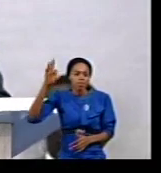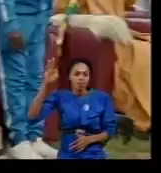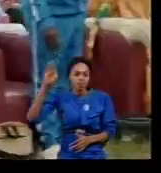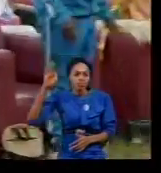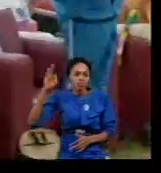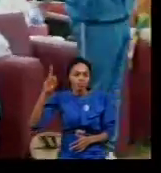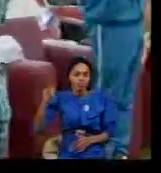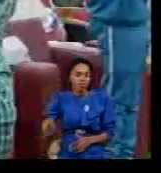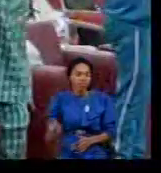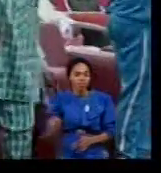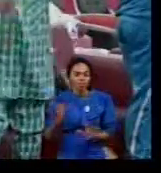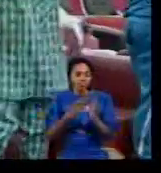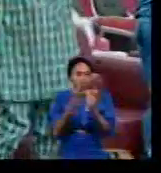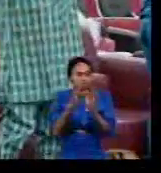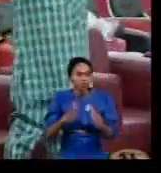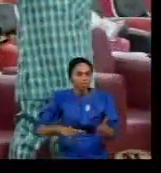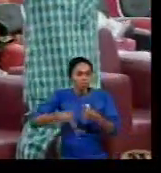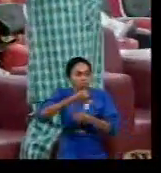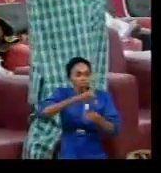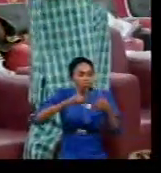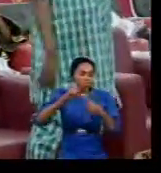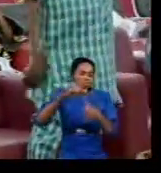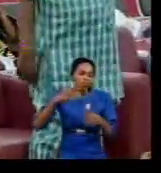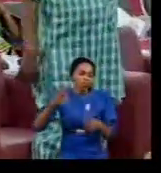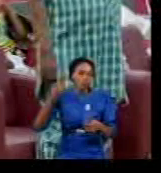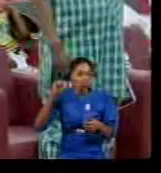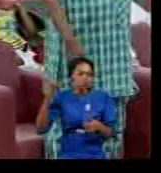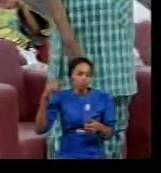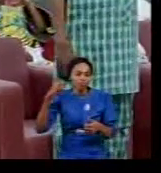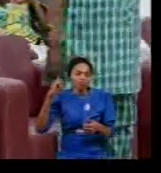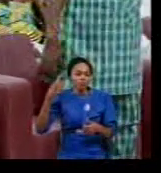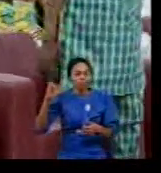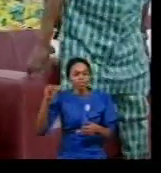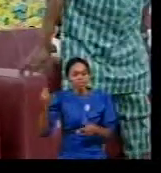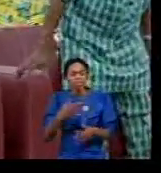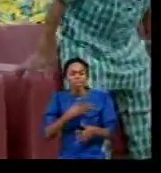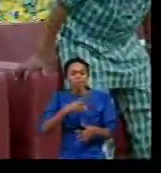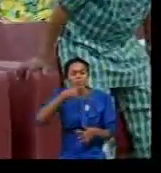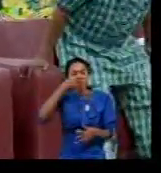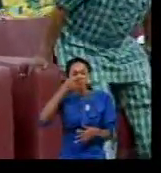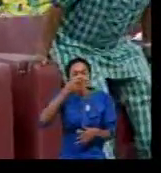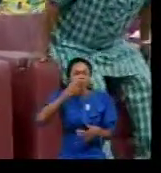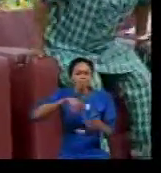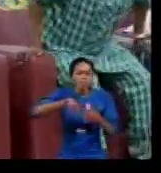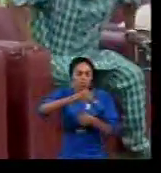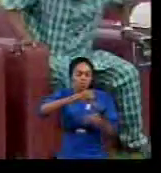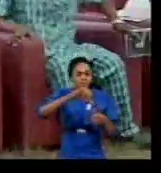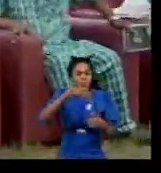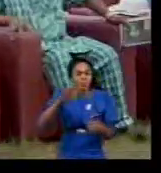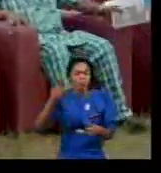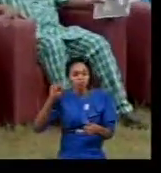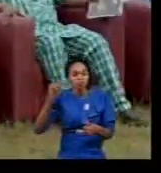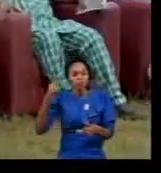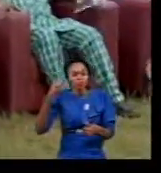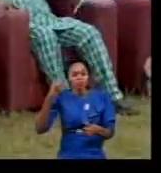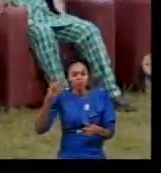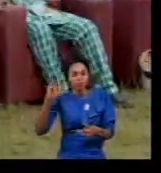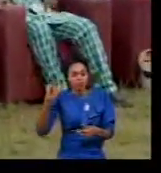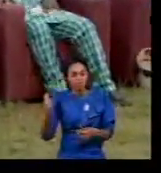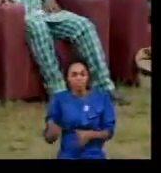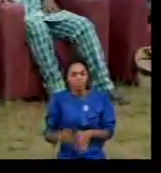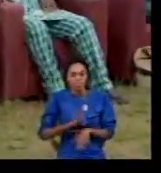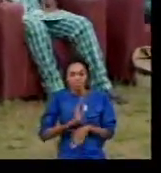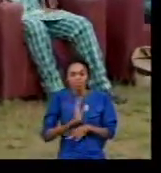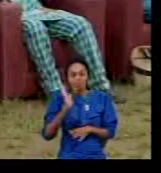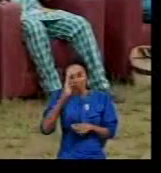God. There's God the Christian's assessment concerning Gideon's fleece. I come to point number one. You welcome in the name of